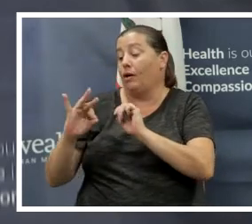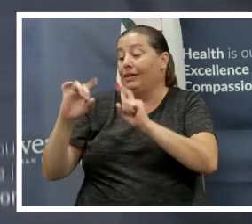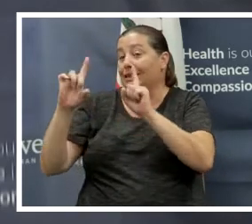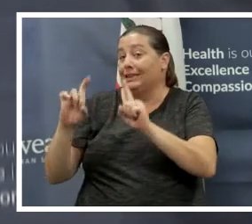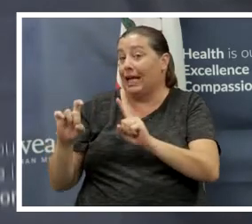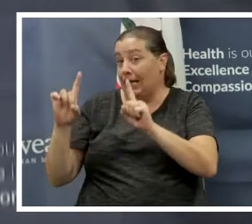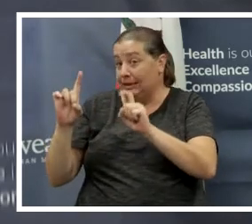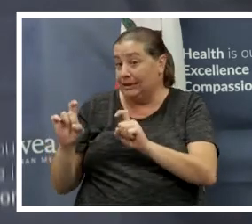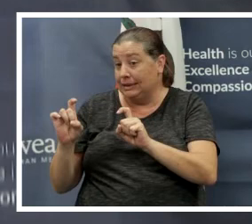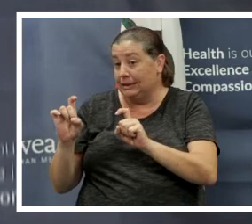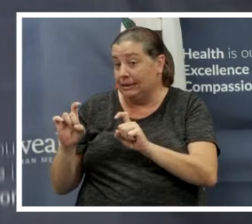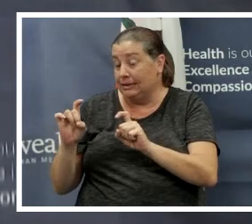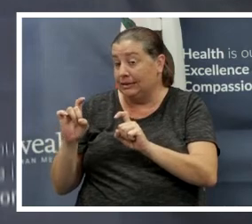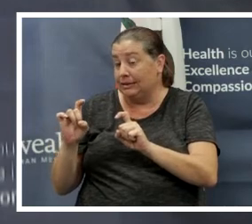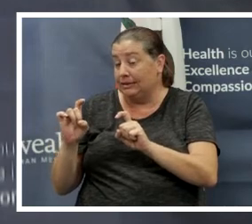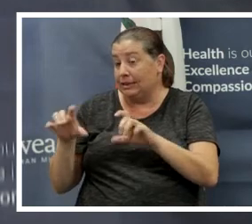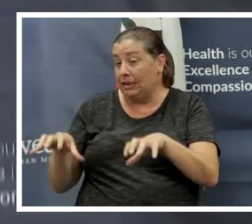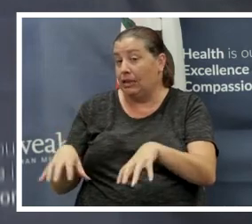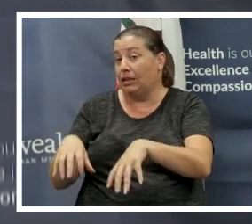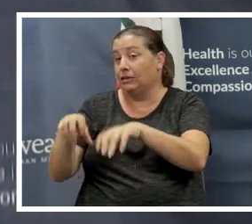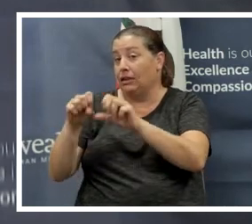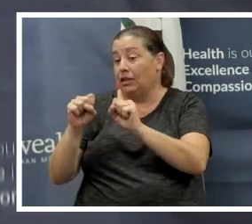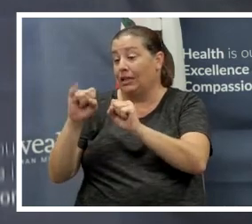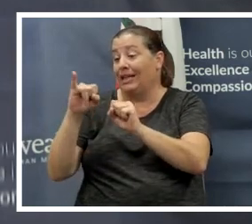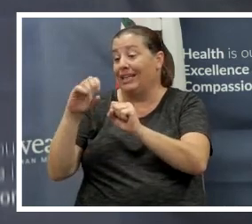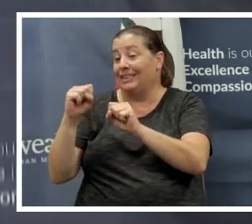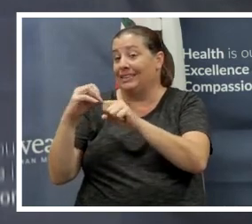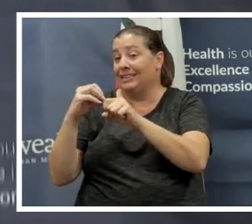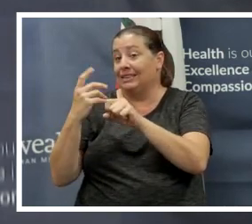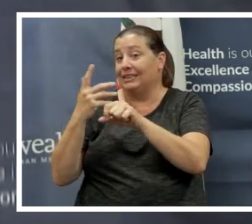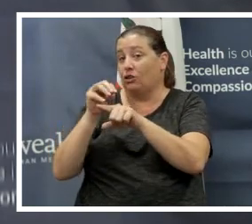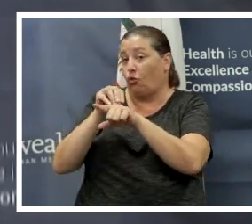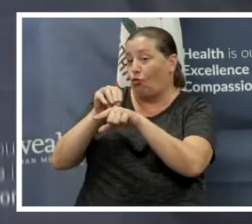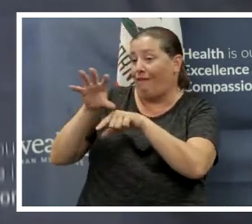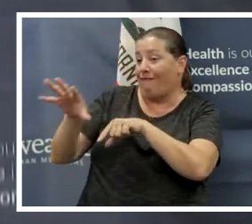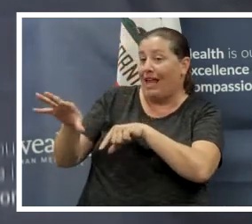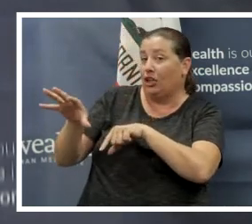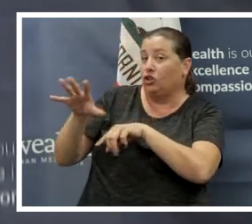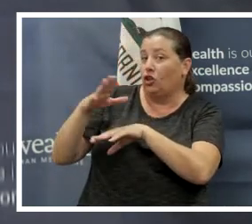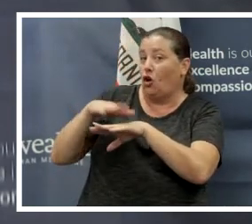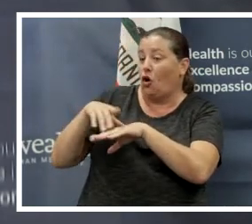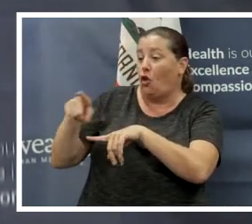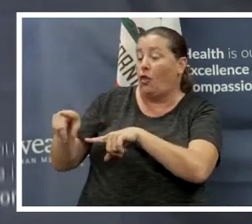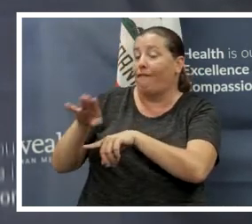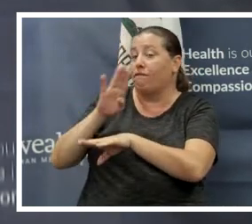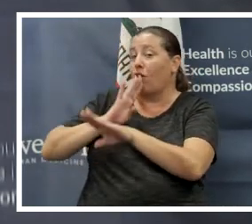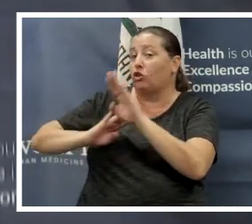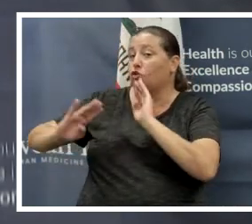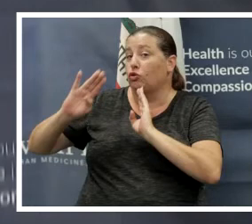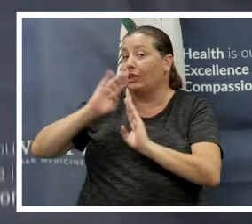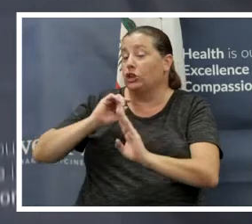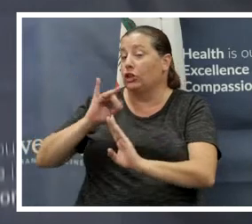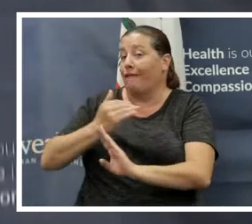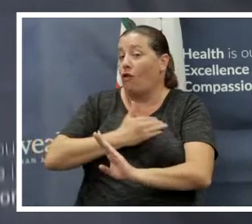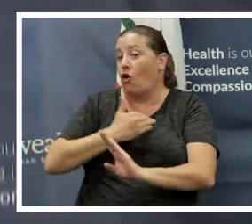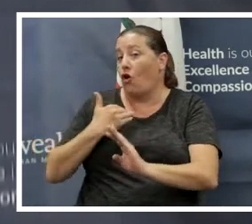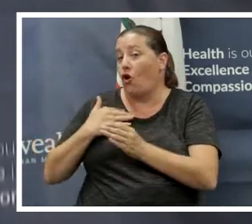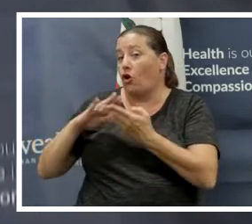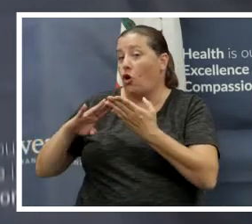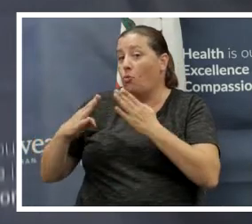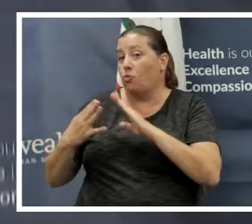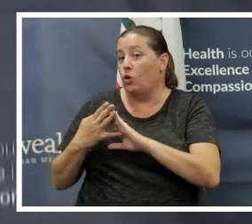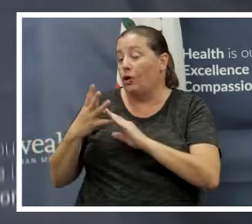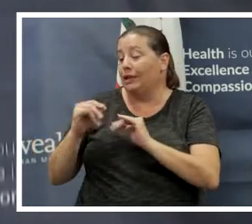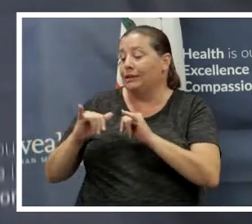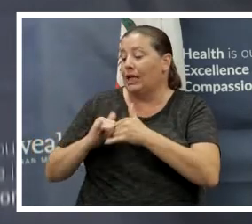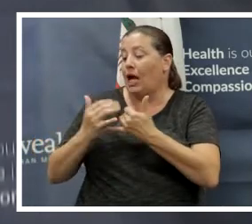tests being conducted is a reflection of the frustration of our communities in how long it's been